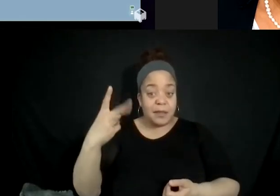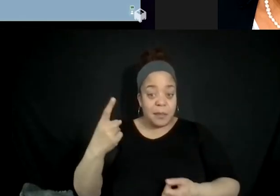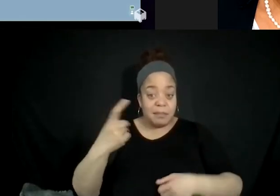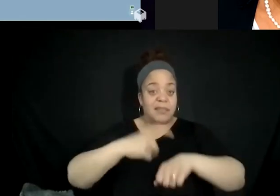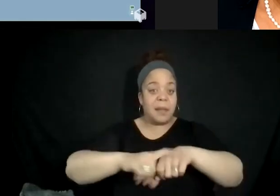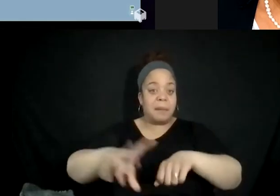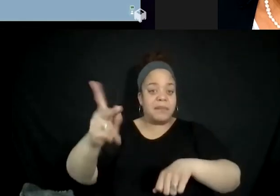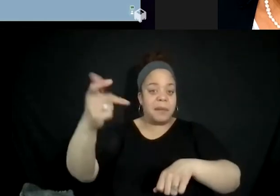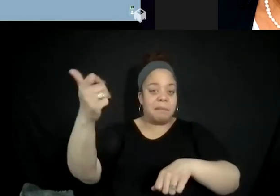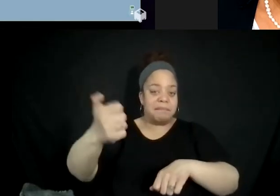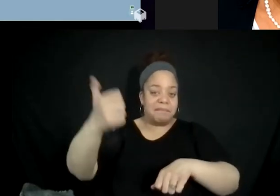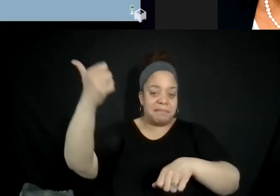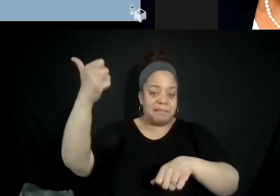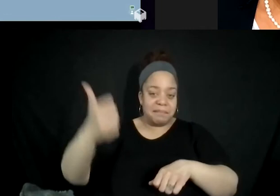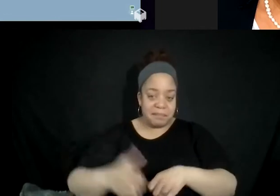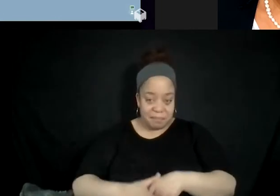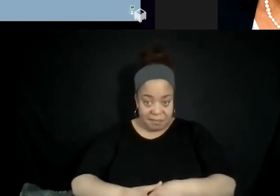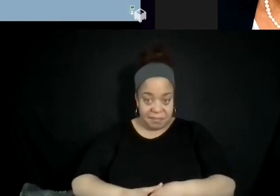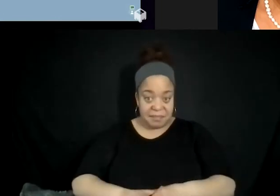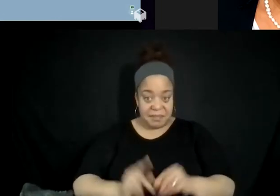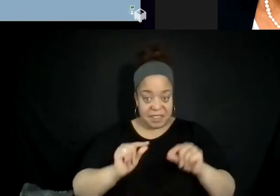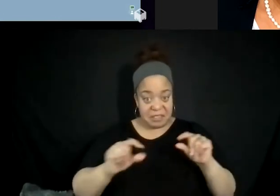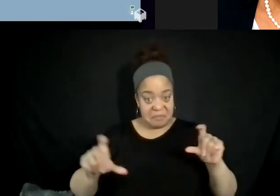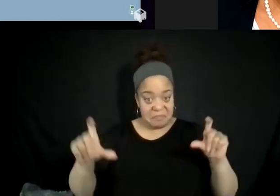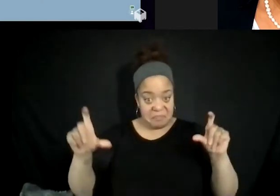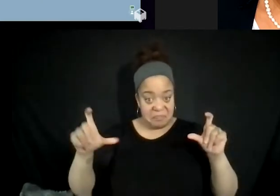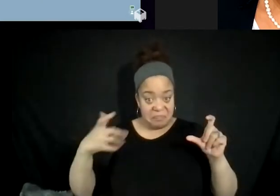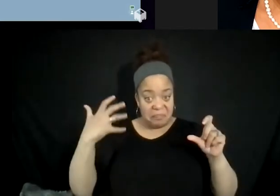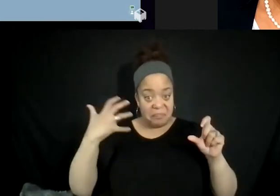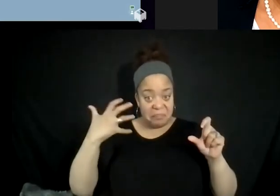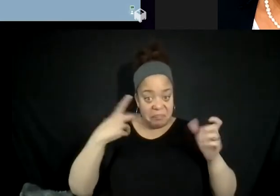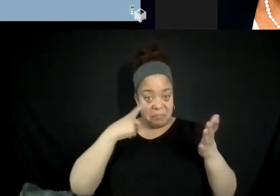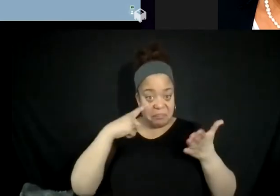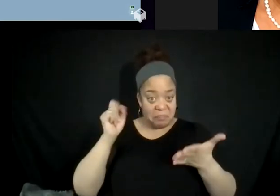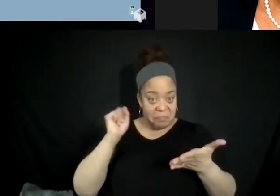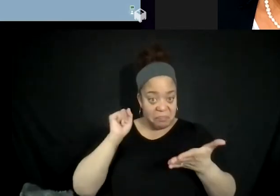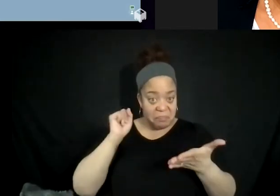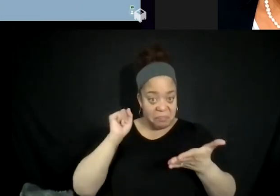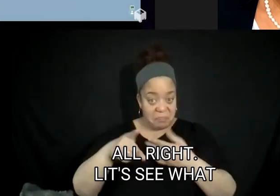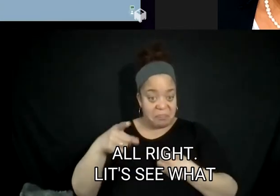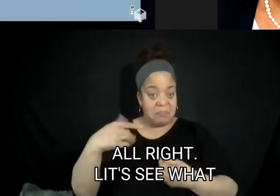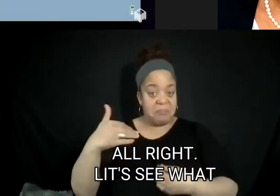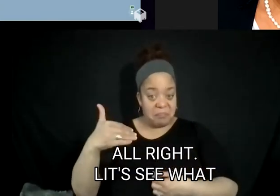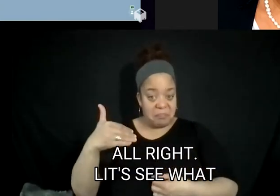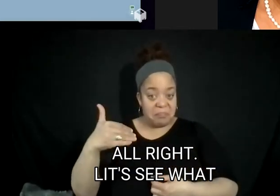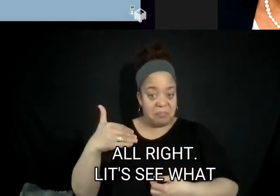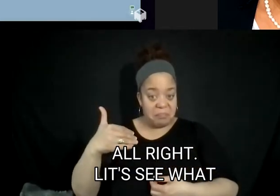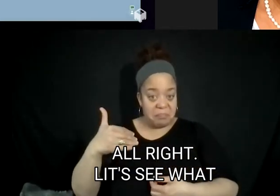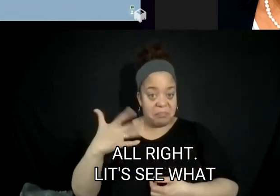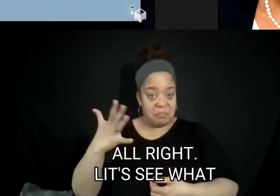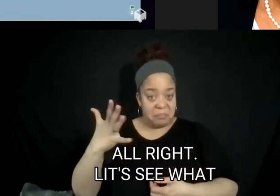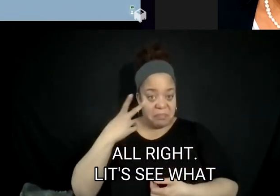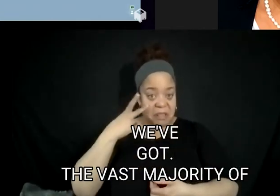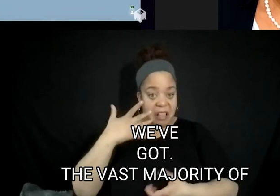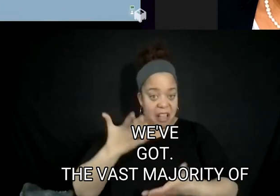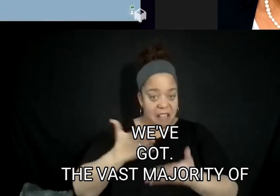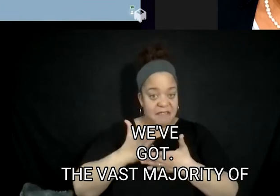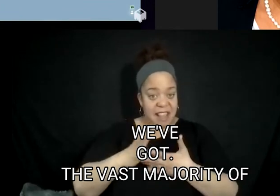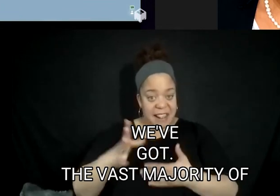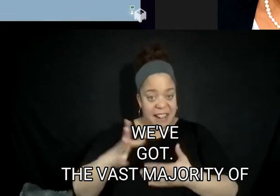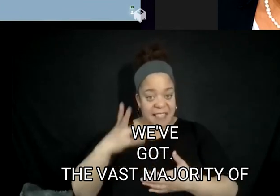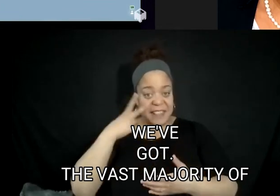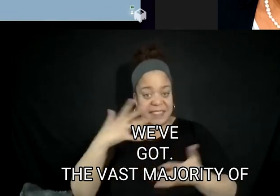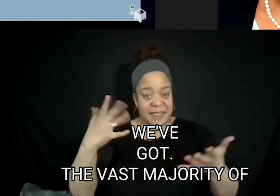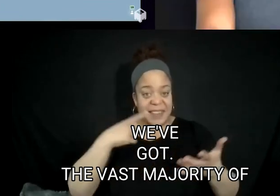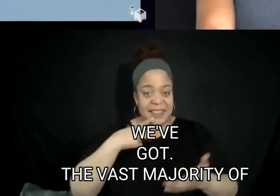All right, let's see what we got. Okay, the vast majority of folks thought it was 25. It's actually 50. That